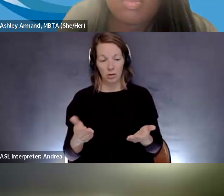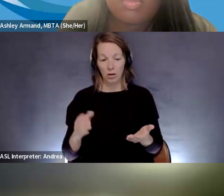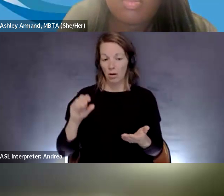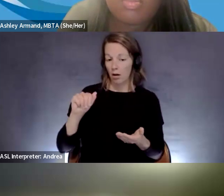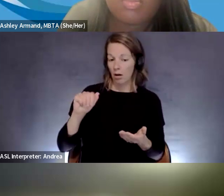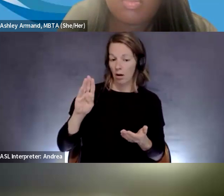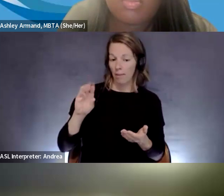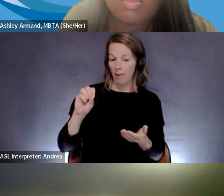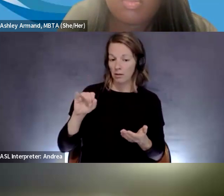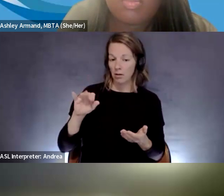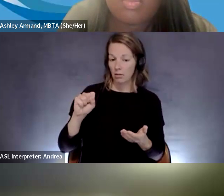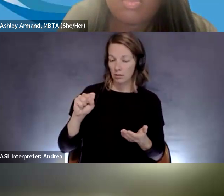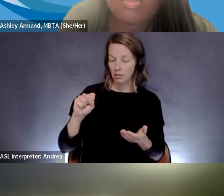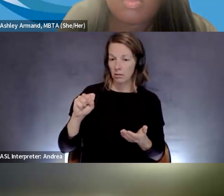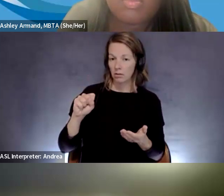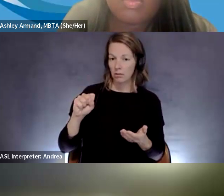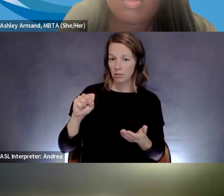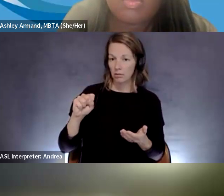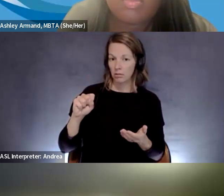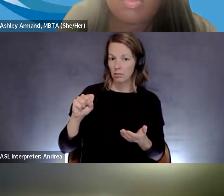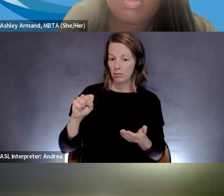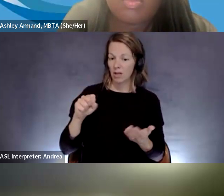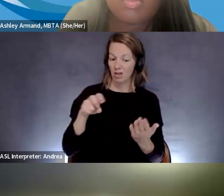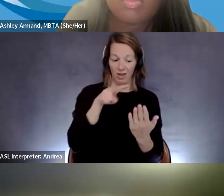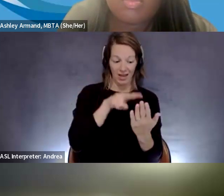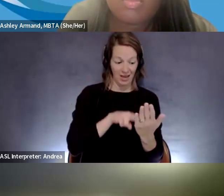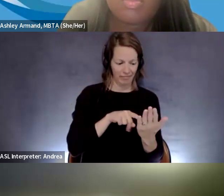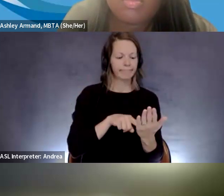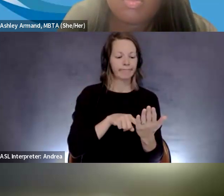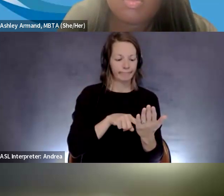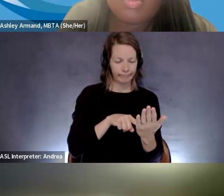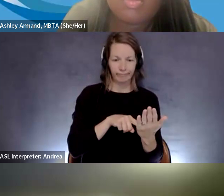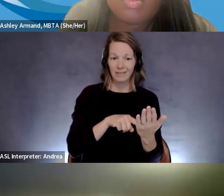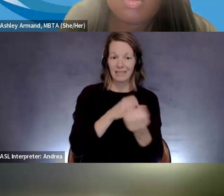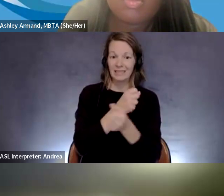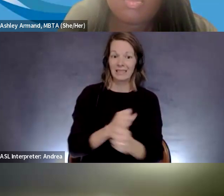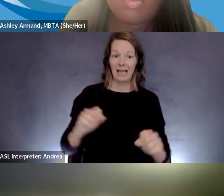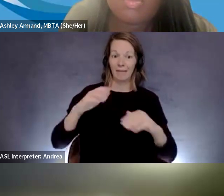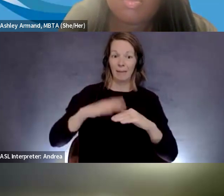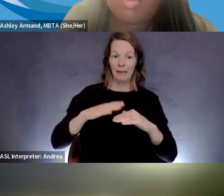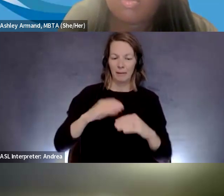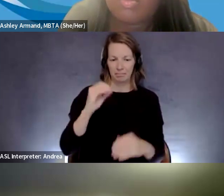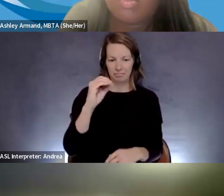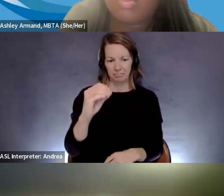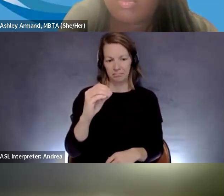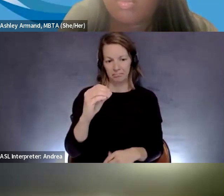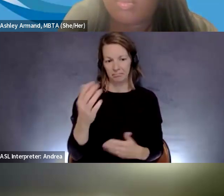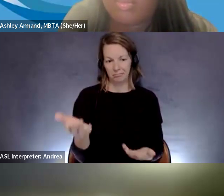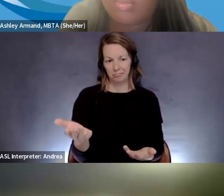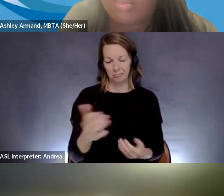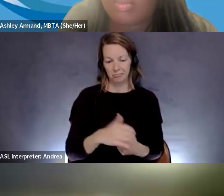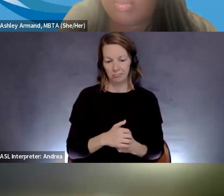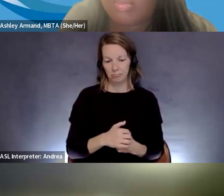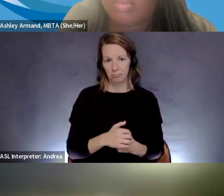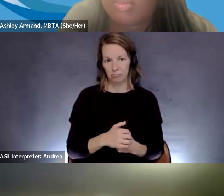at least the last time I had read it, it said there is no safe minimum. That it